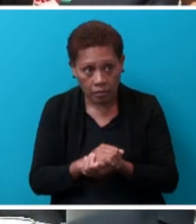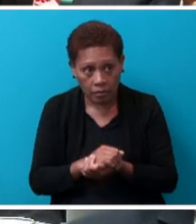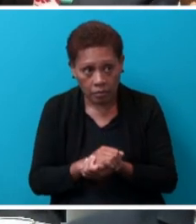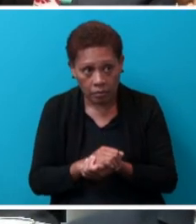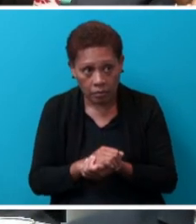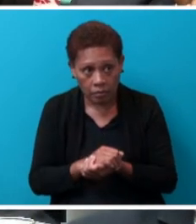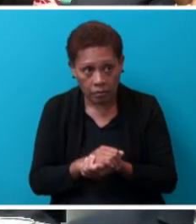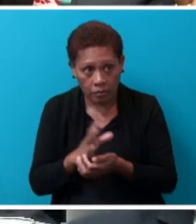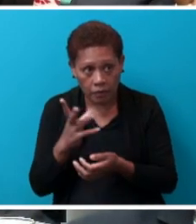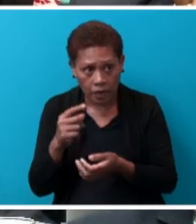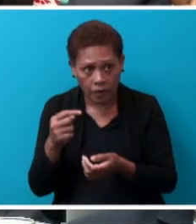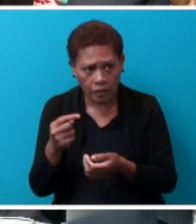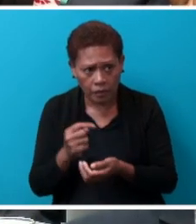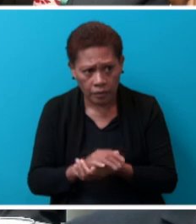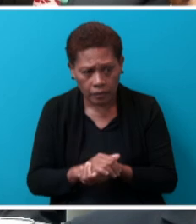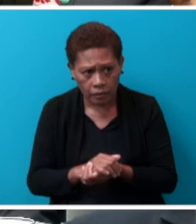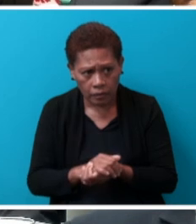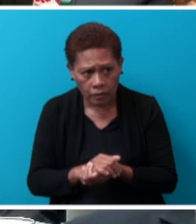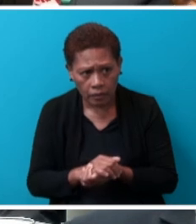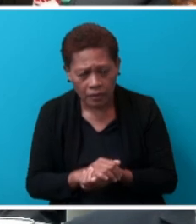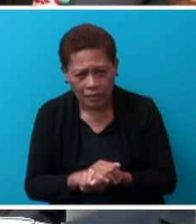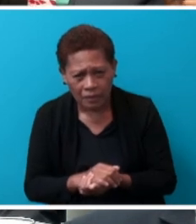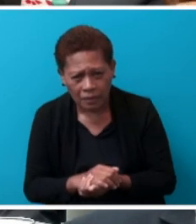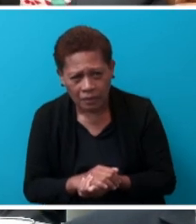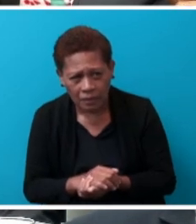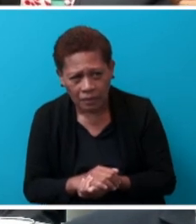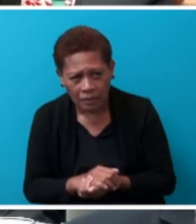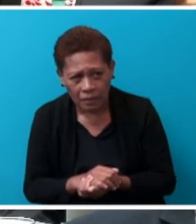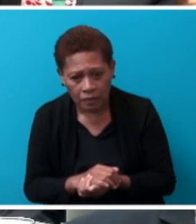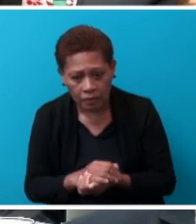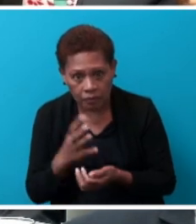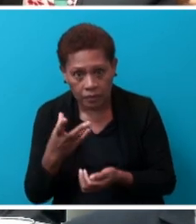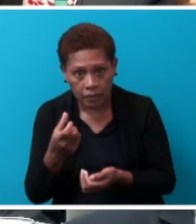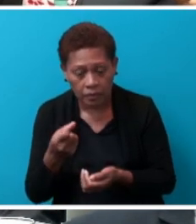cope very well. They can cope with the mishap this morning.